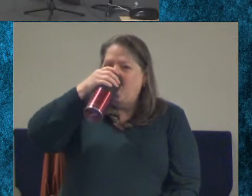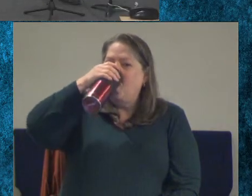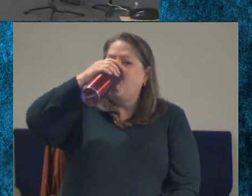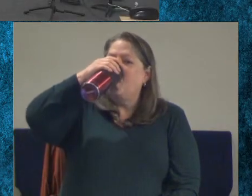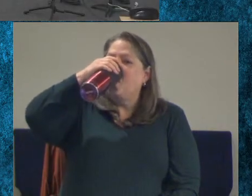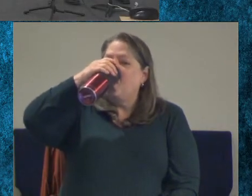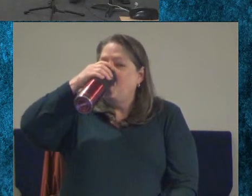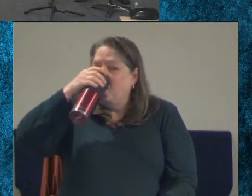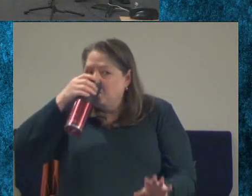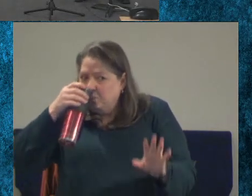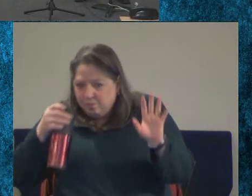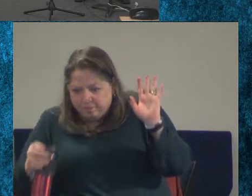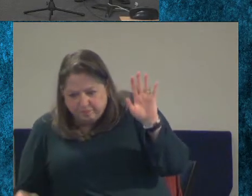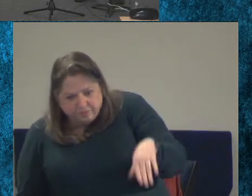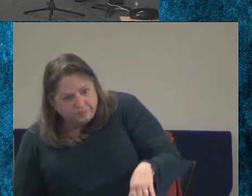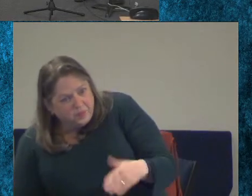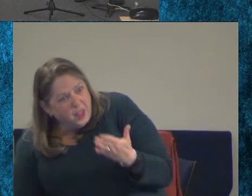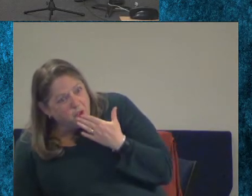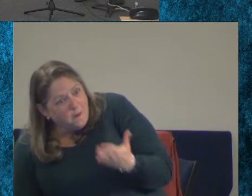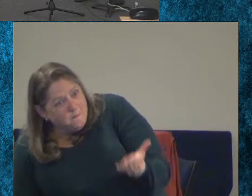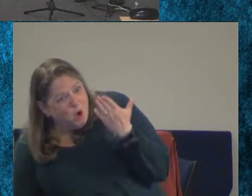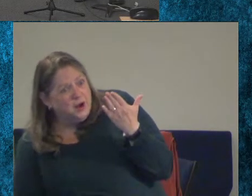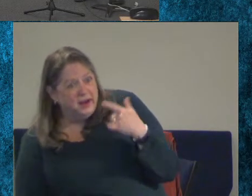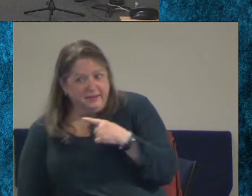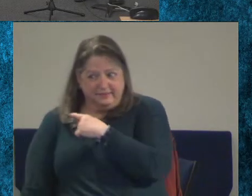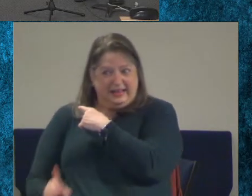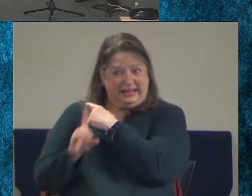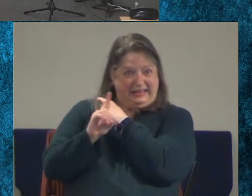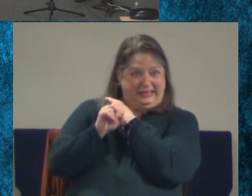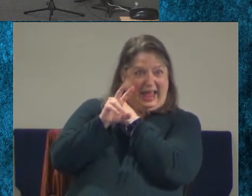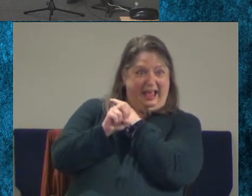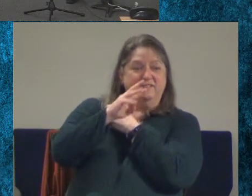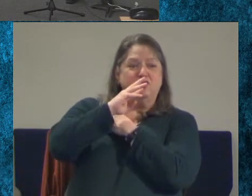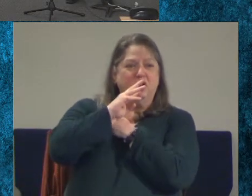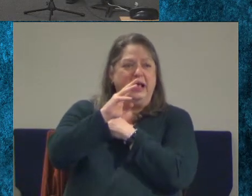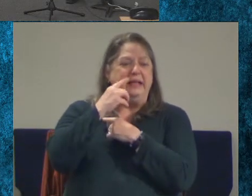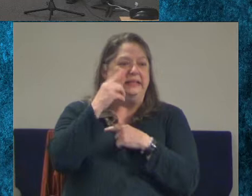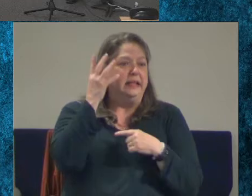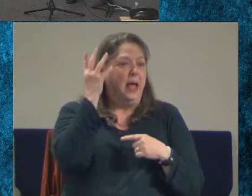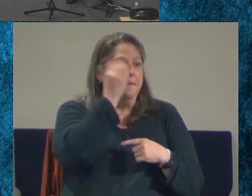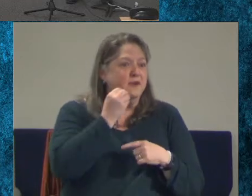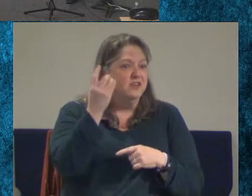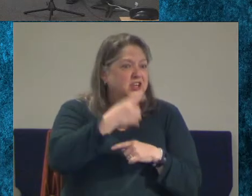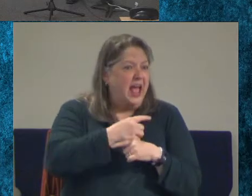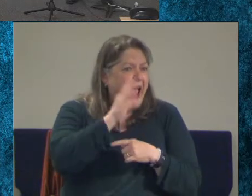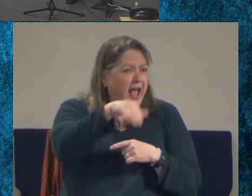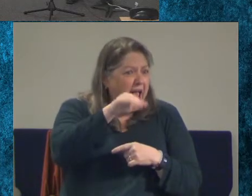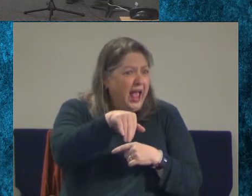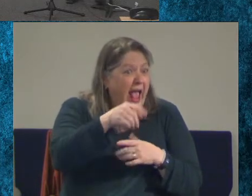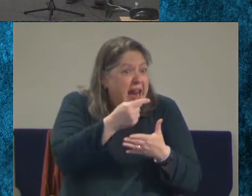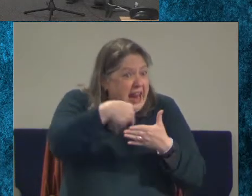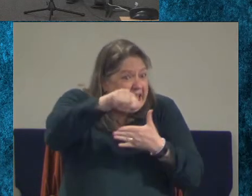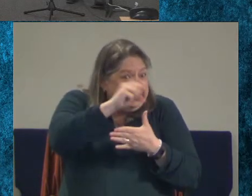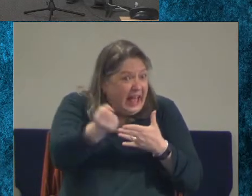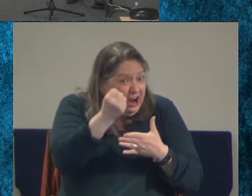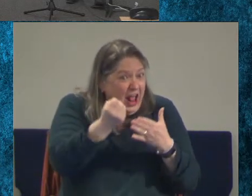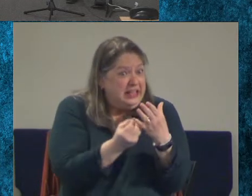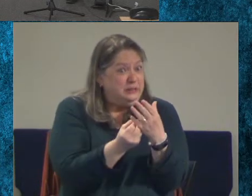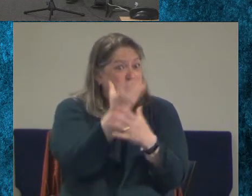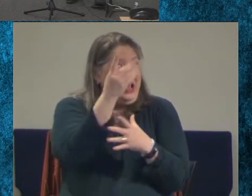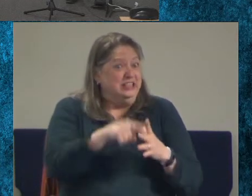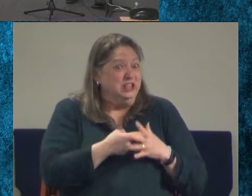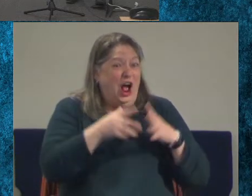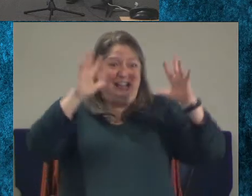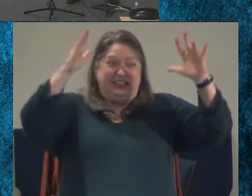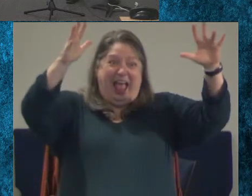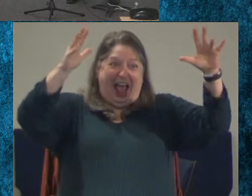Good morning. What a beautiful day. You know what? Spring starts on Saturday. We're within a week of spring. What an awesome